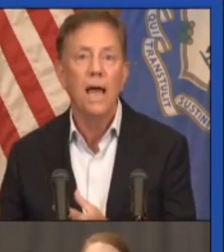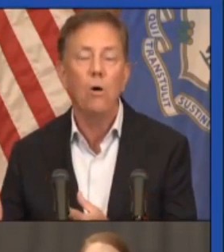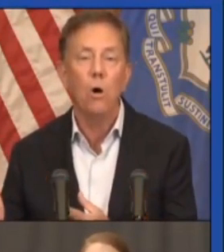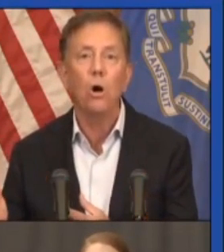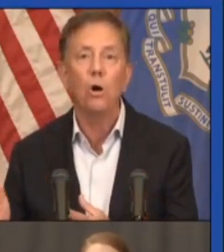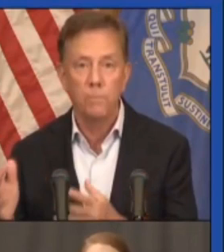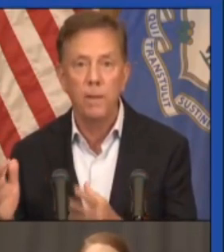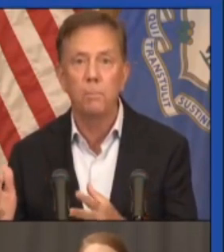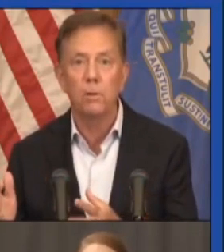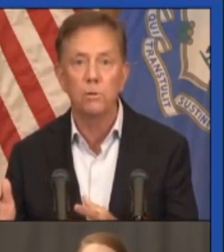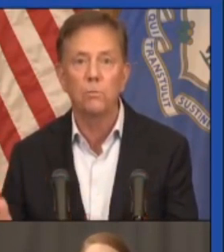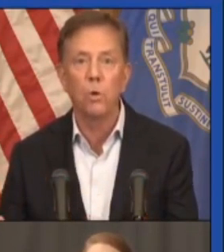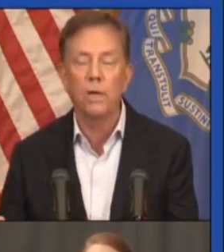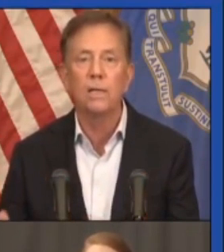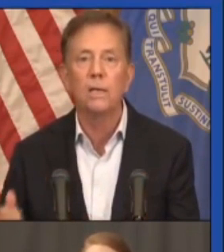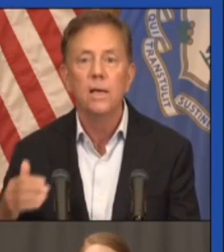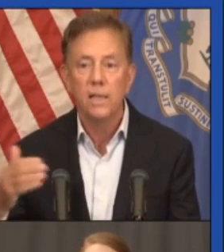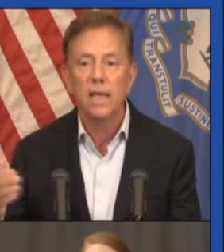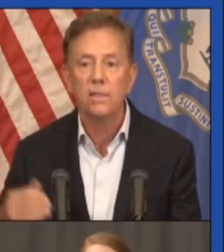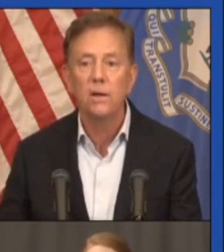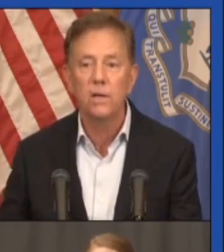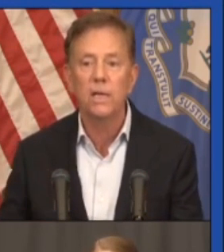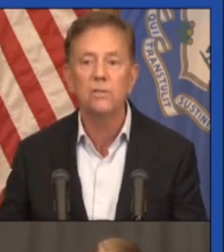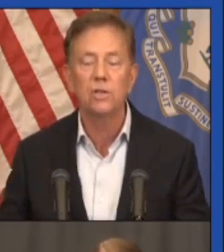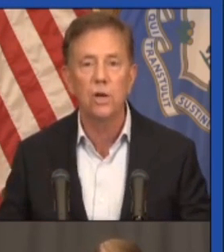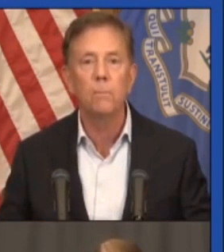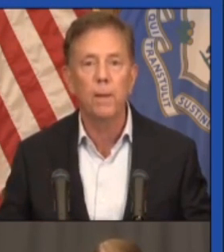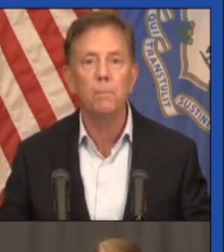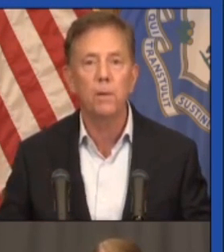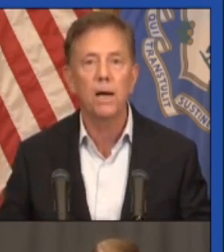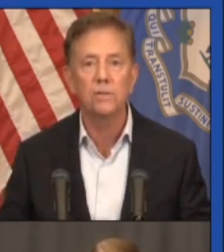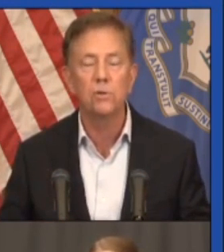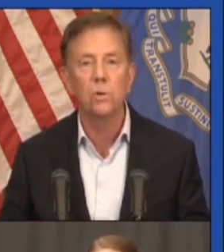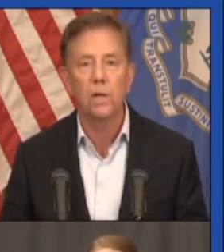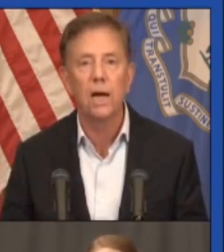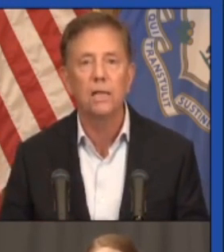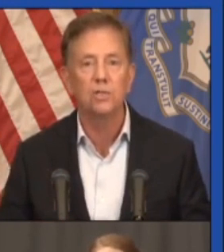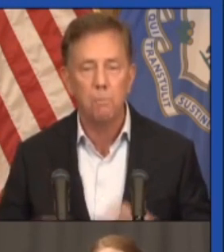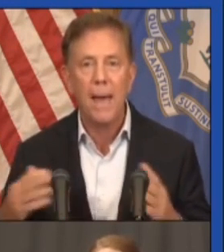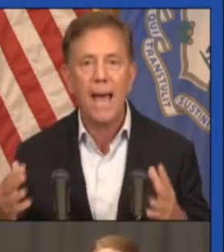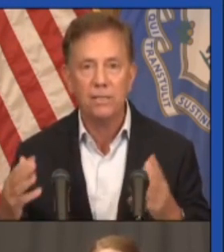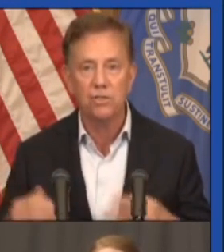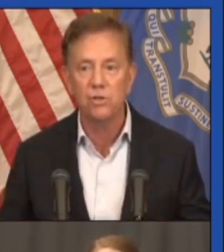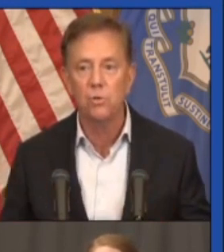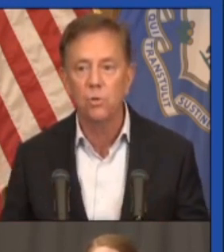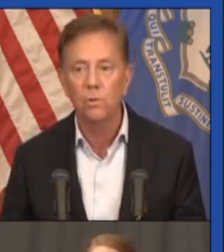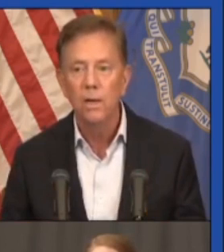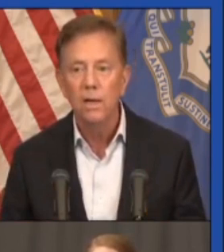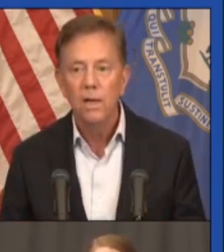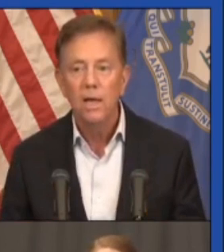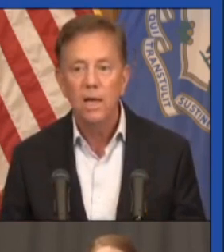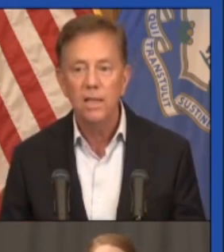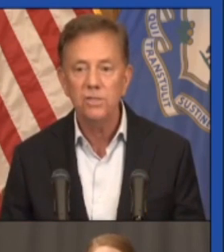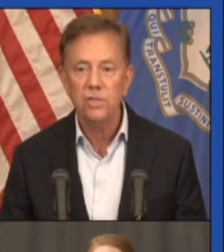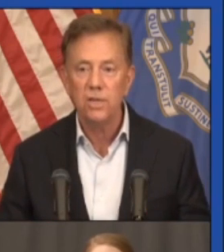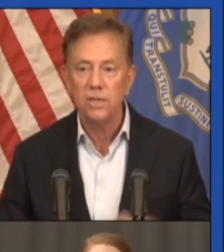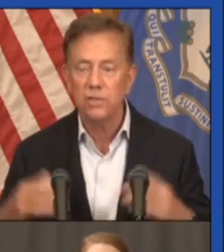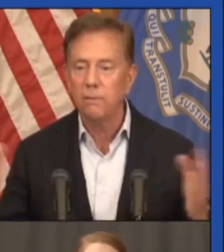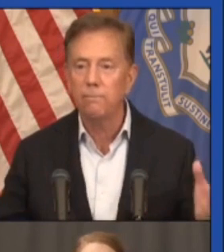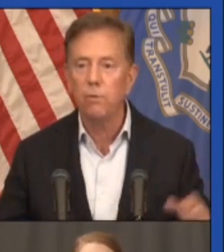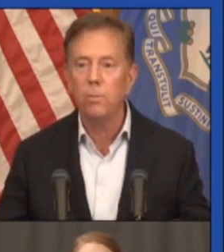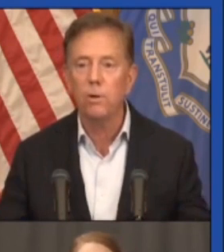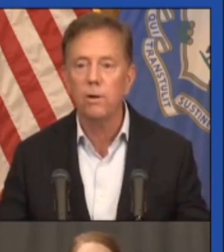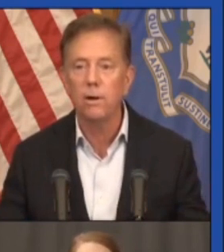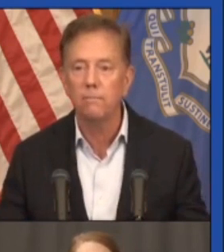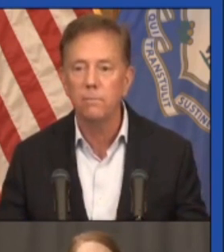world how hard people are working to get their kids and young people in high school and college back to school. And this